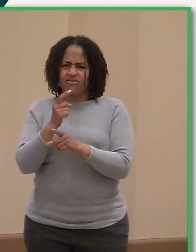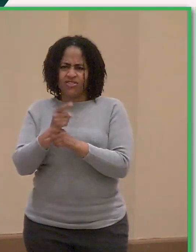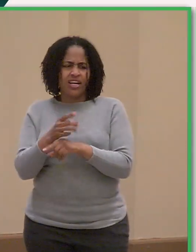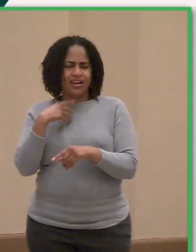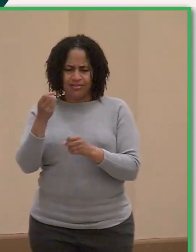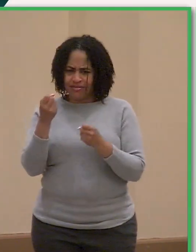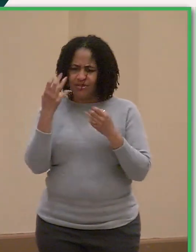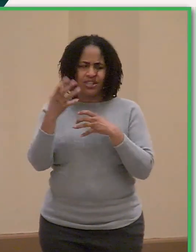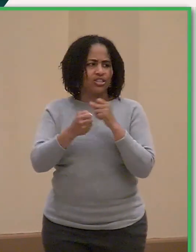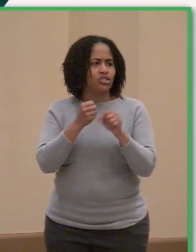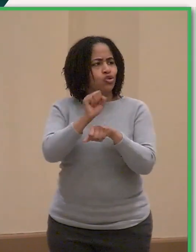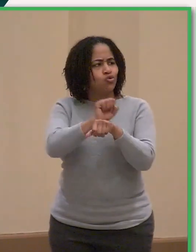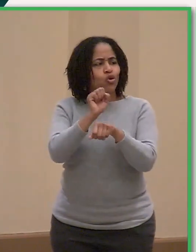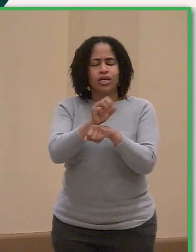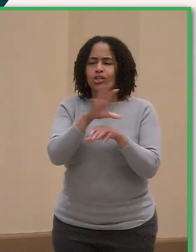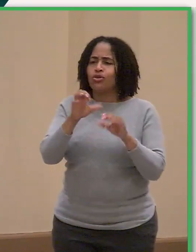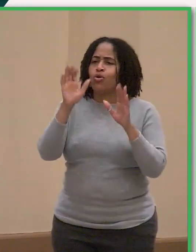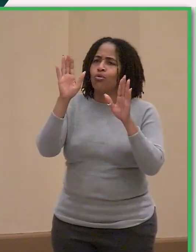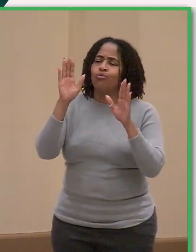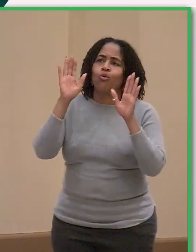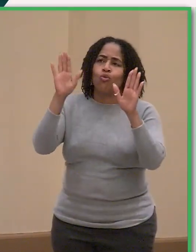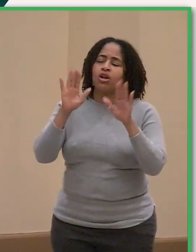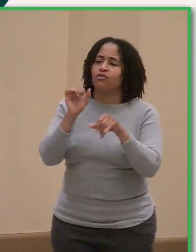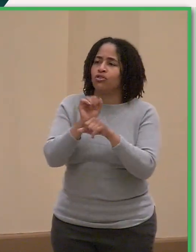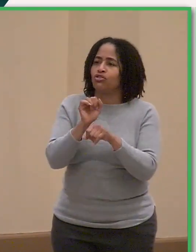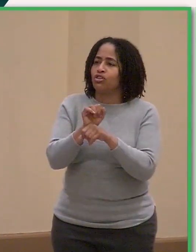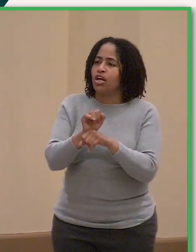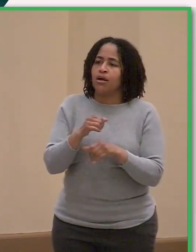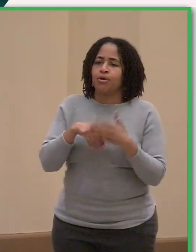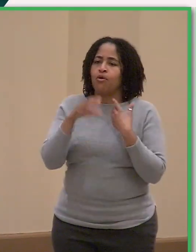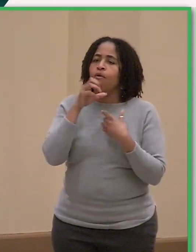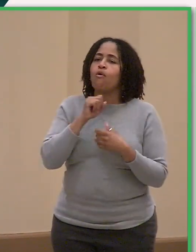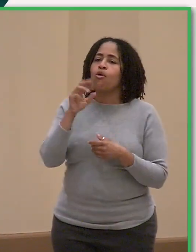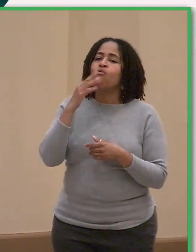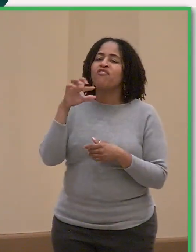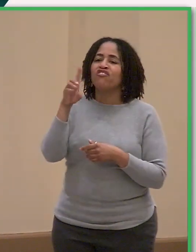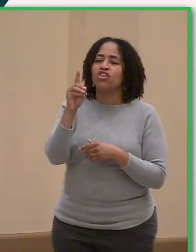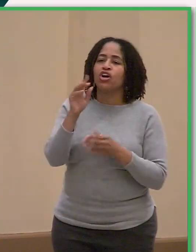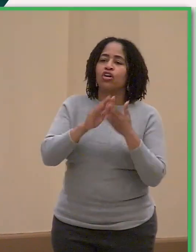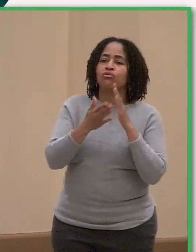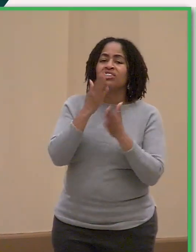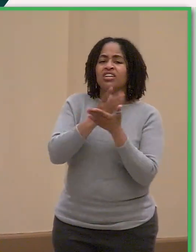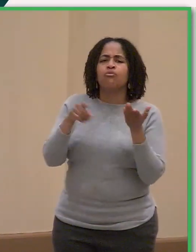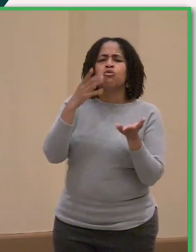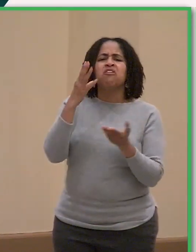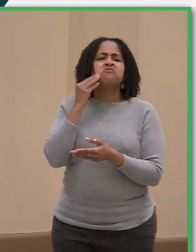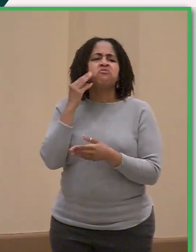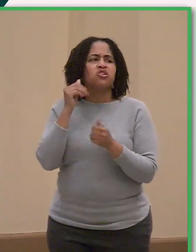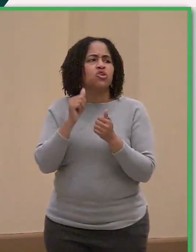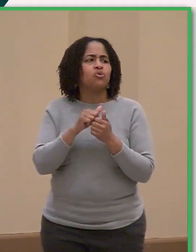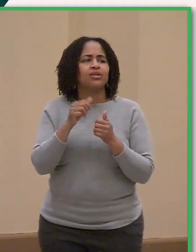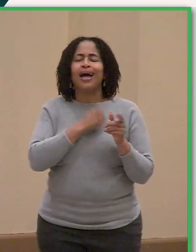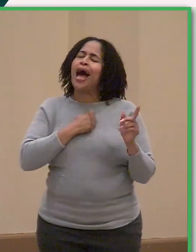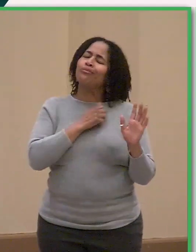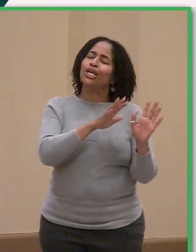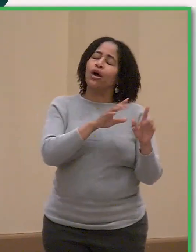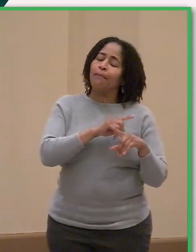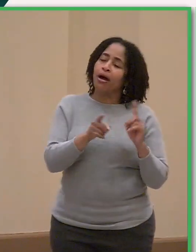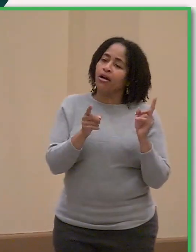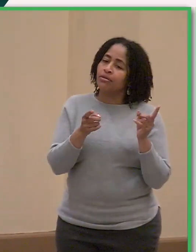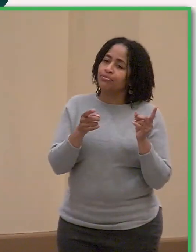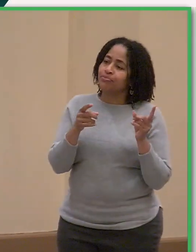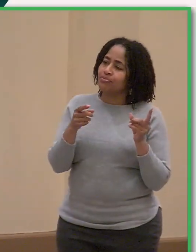years. Doing a great job over in the Old Redford community. And so for some of you, you may be familiar with Sidewalk Fest. You saw that a